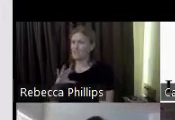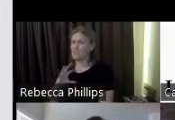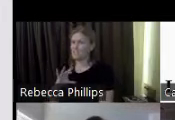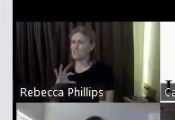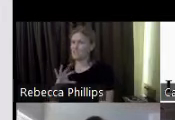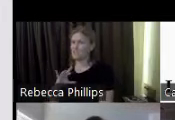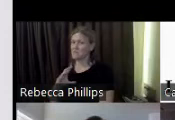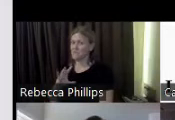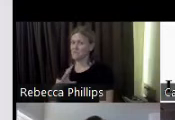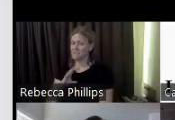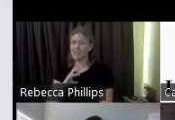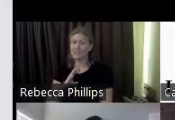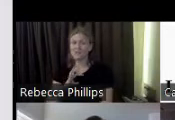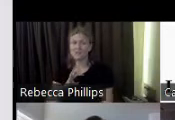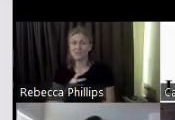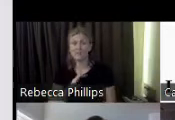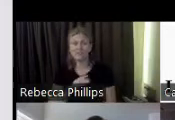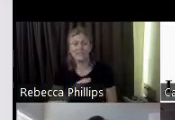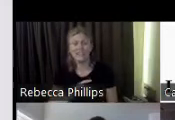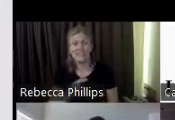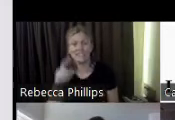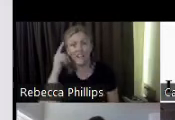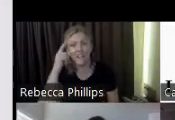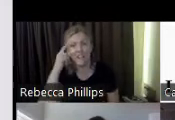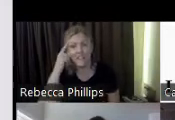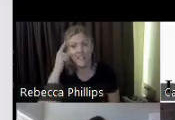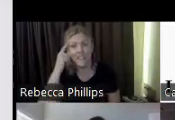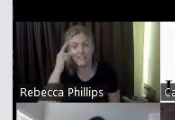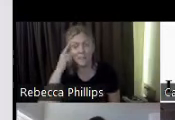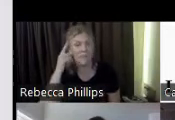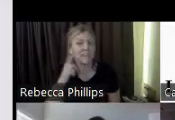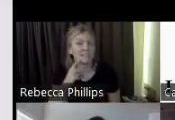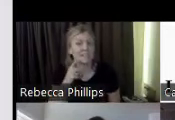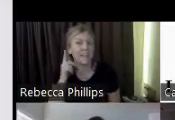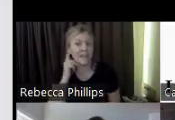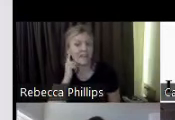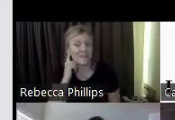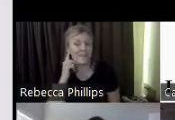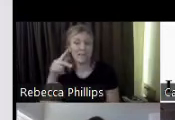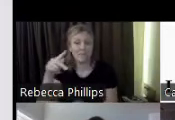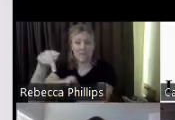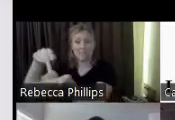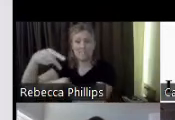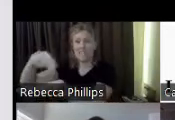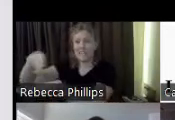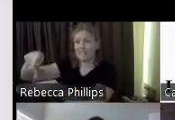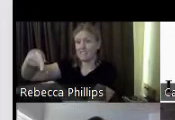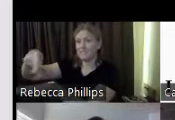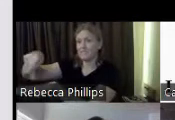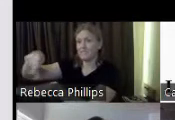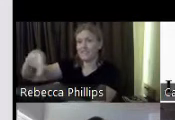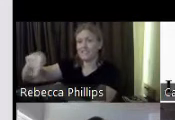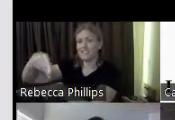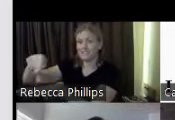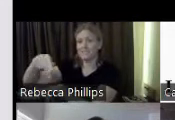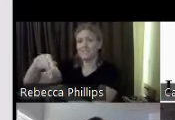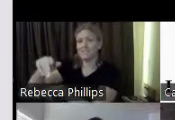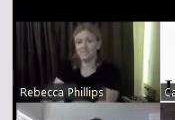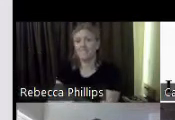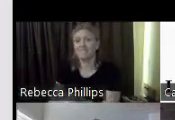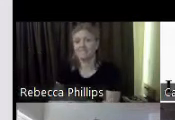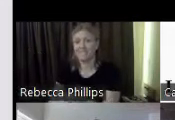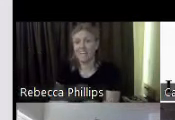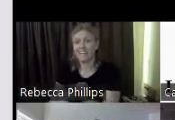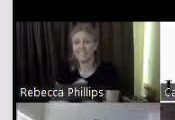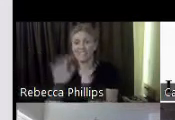to your chest and you move your fingers. So that is really cool. Yeah. Because it's hard to think of someone that's deaf being able to Right. dance. In a dance